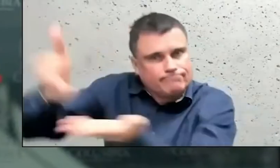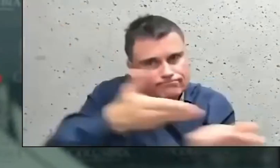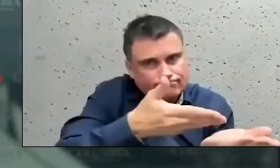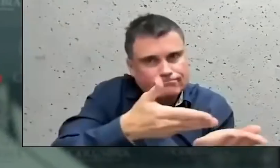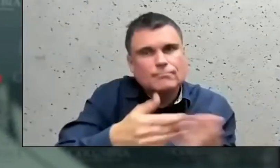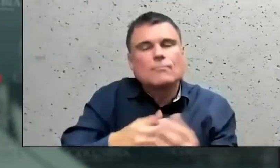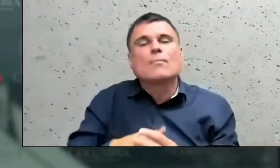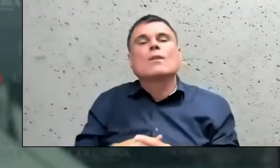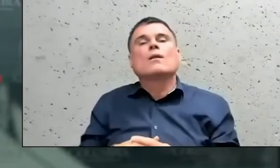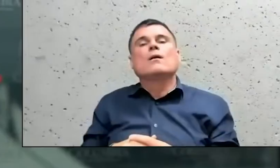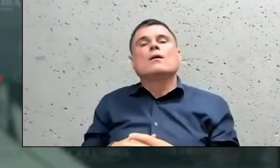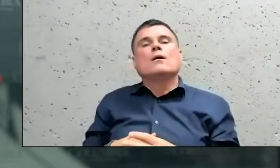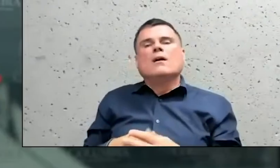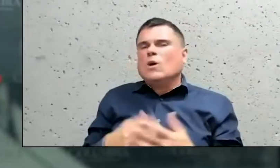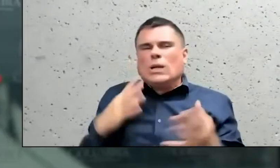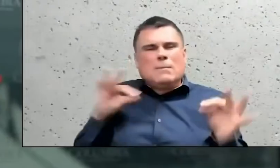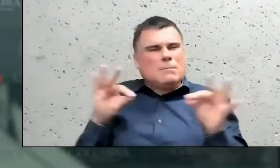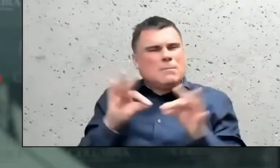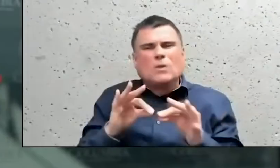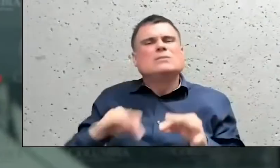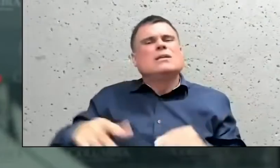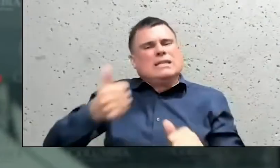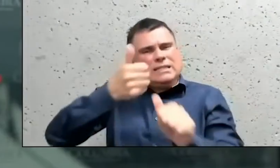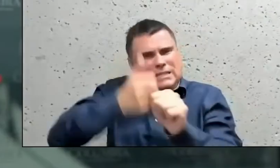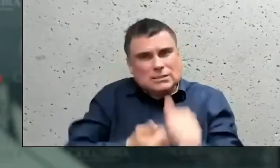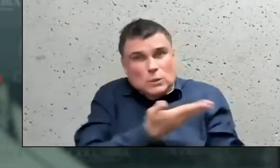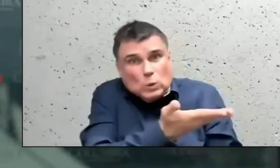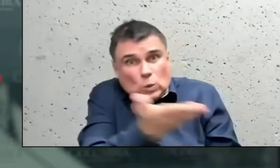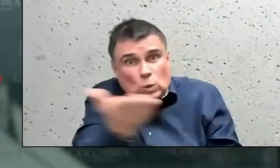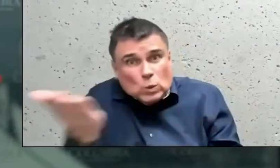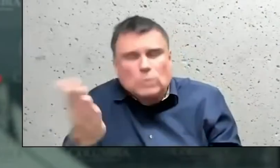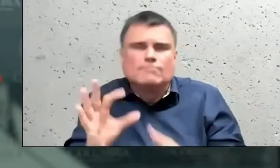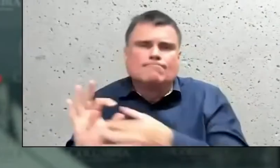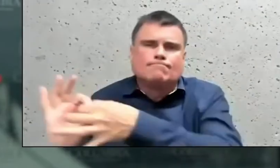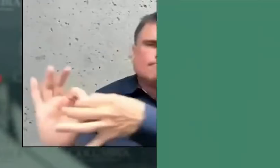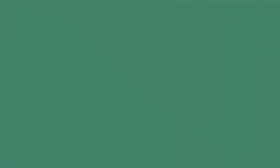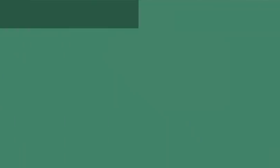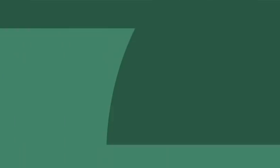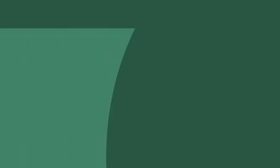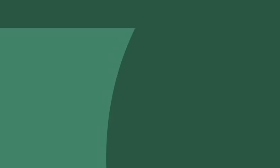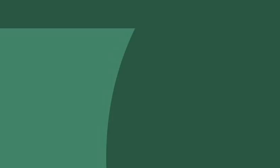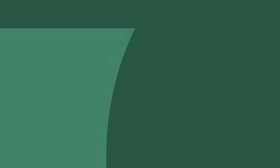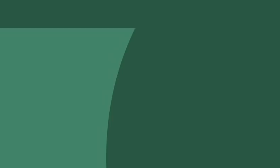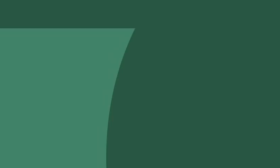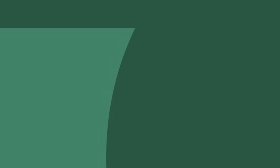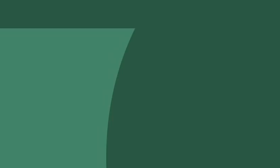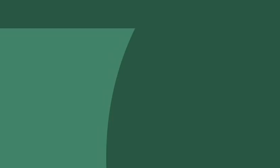for everybody that we work together to get this done together in this challenging time.